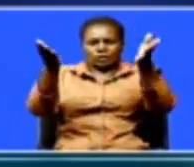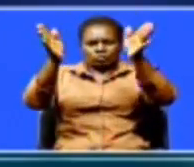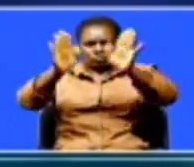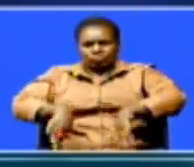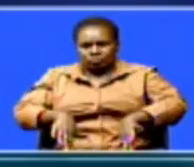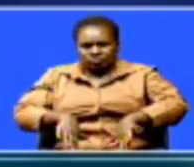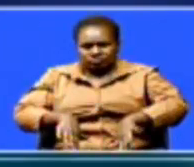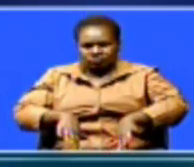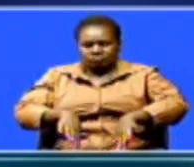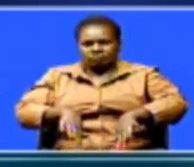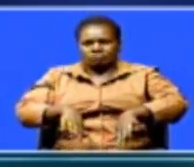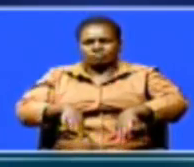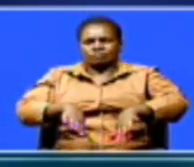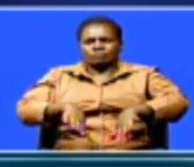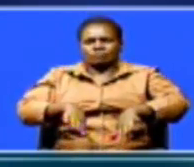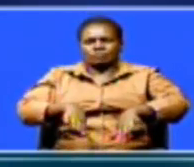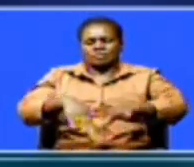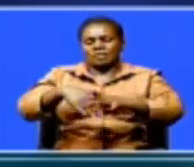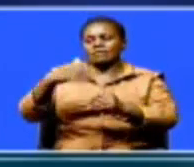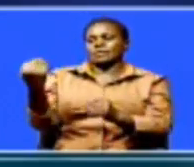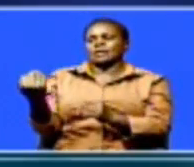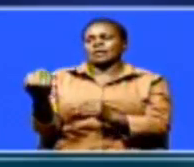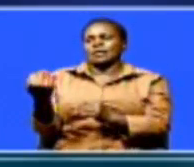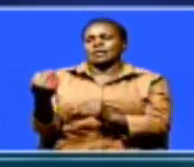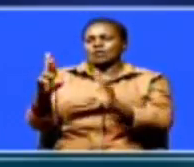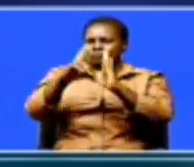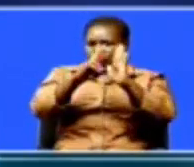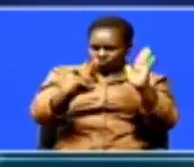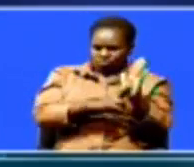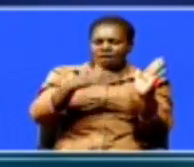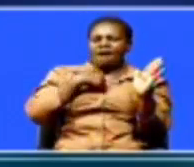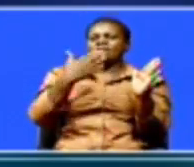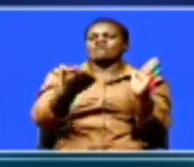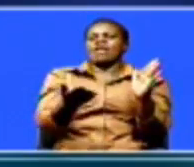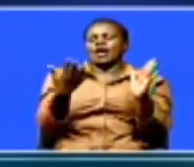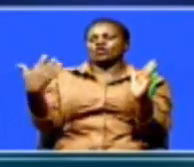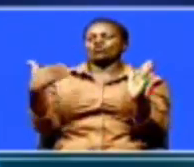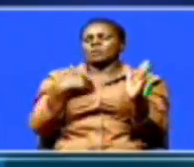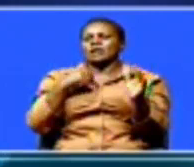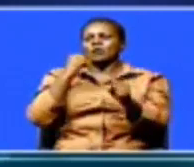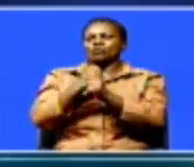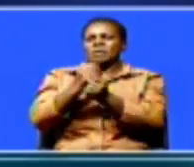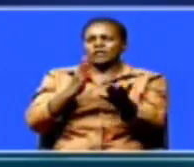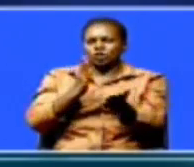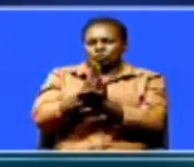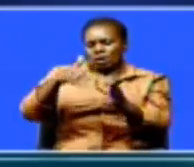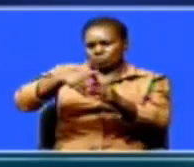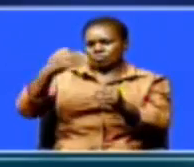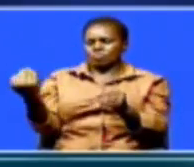useful and they exit. And there are protocols that were laid down in our document to make sure that we can